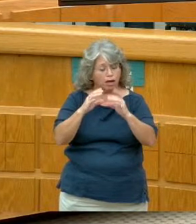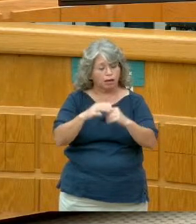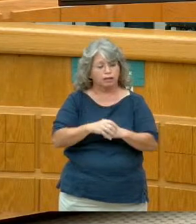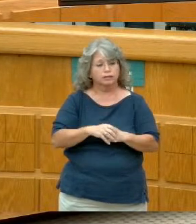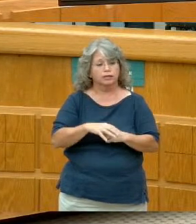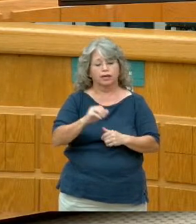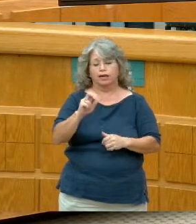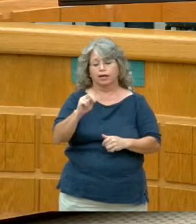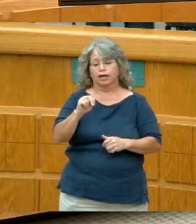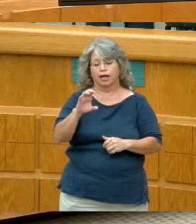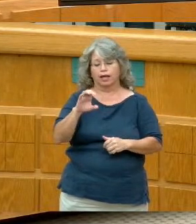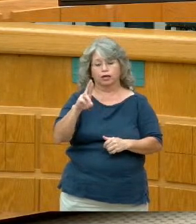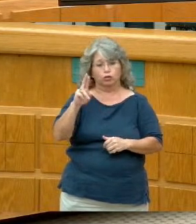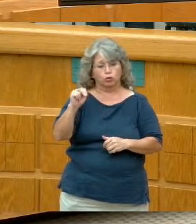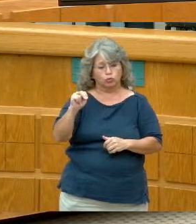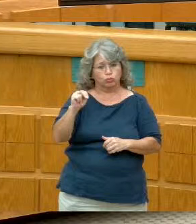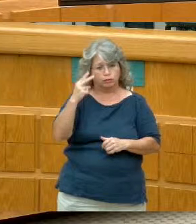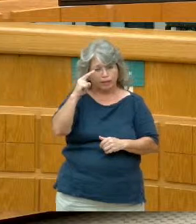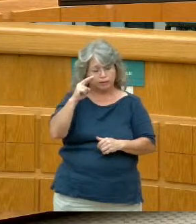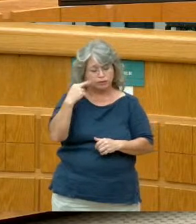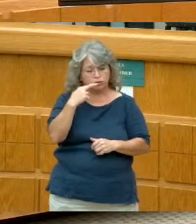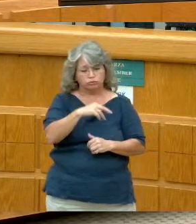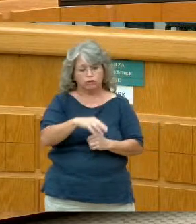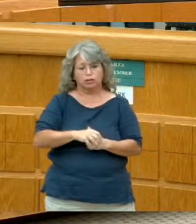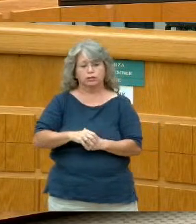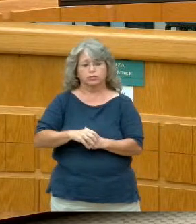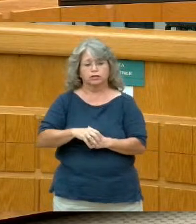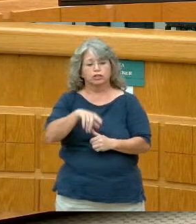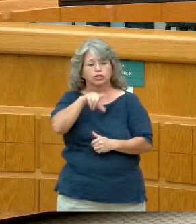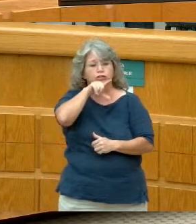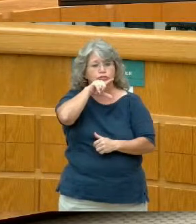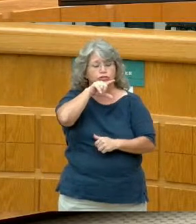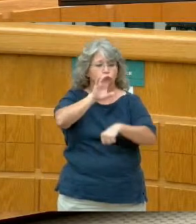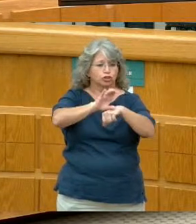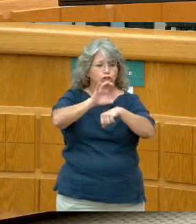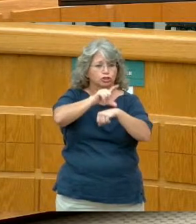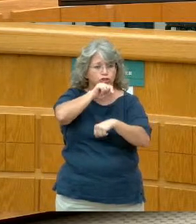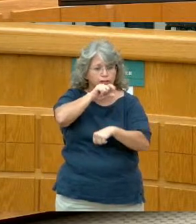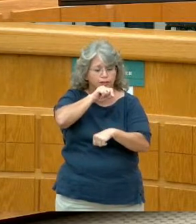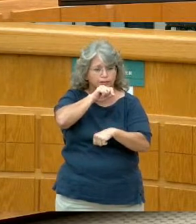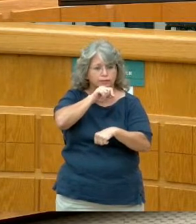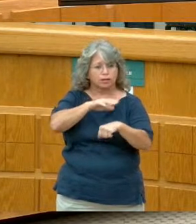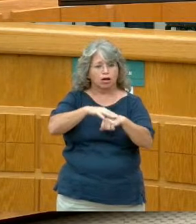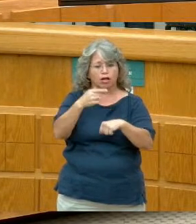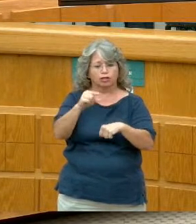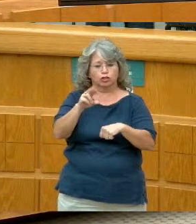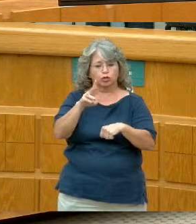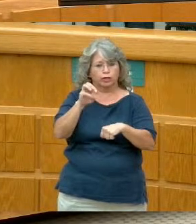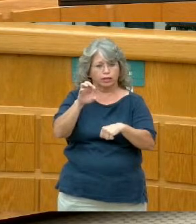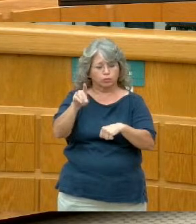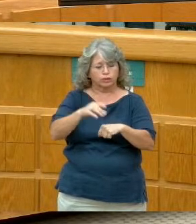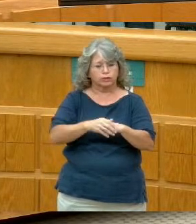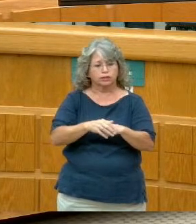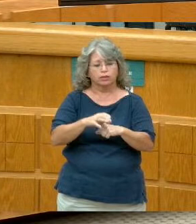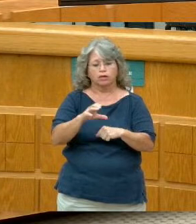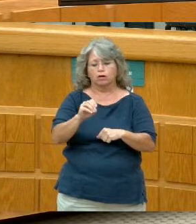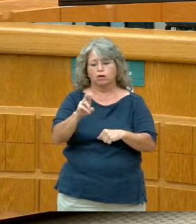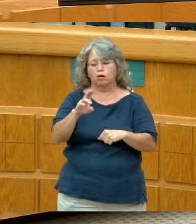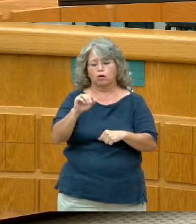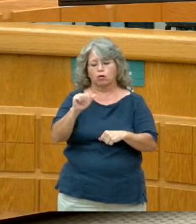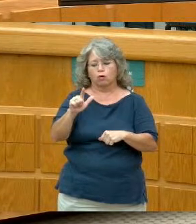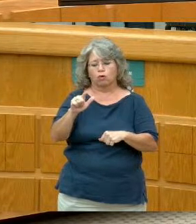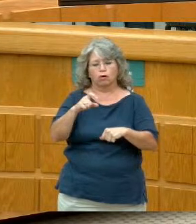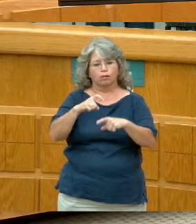Starbucks, Cancun Mexican restaurants, Church's Fried Chicken at 4901 Greenwood, Coral